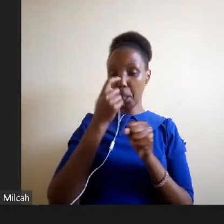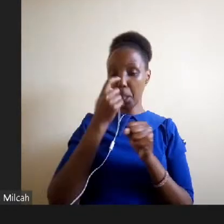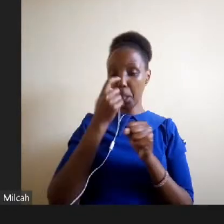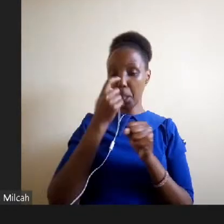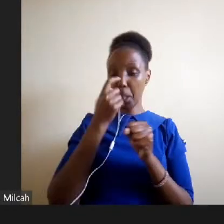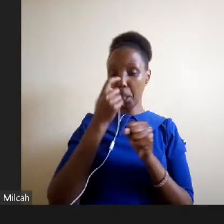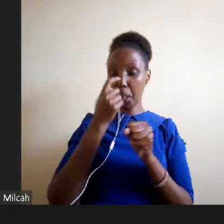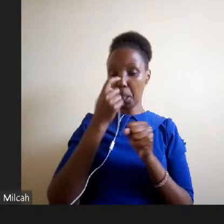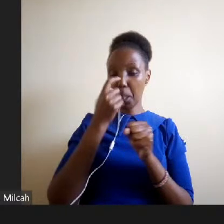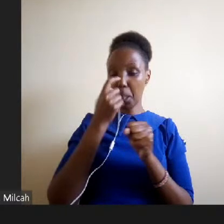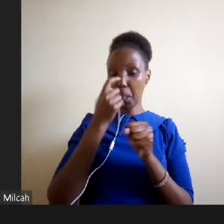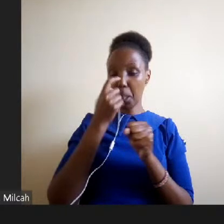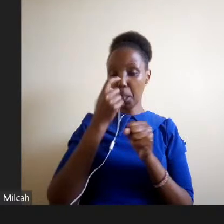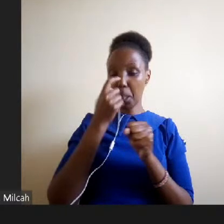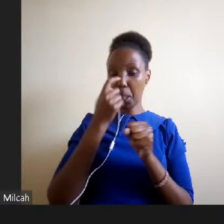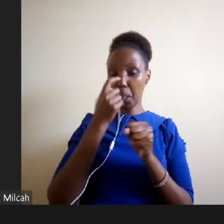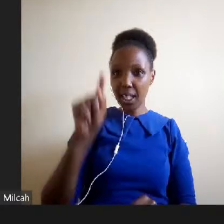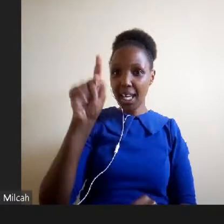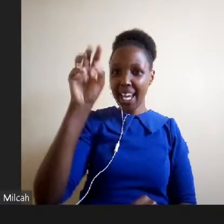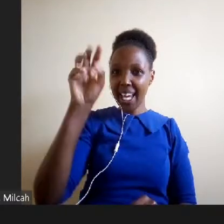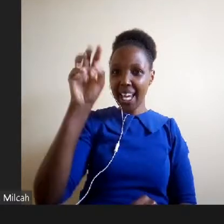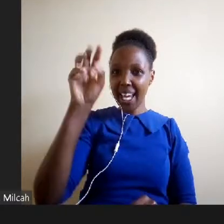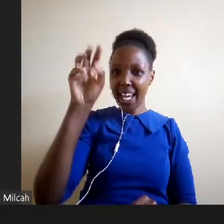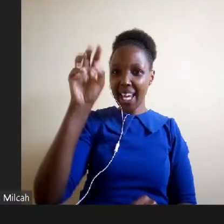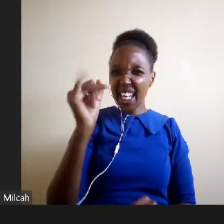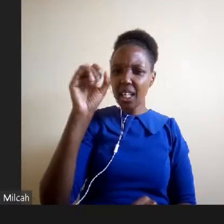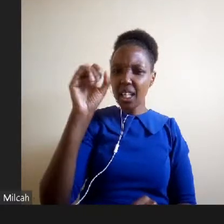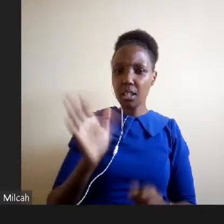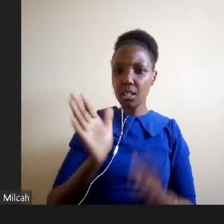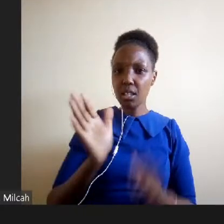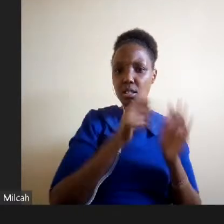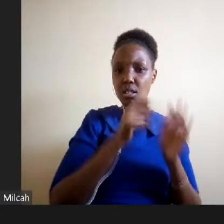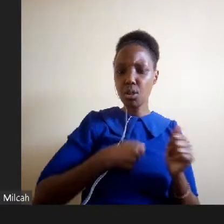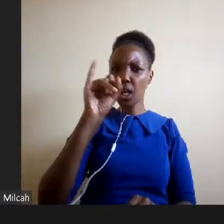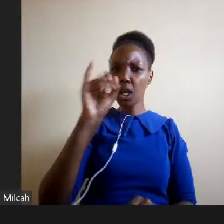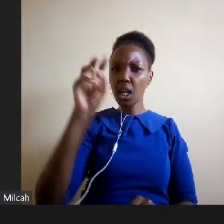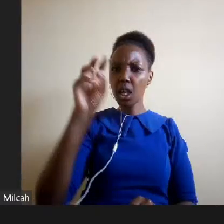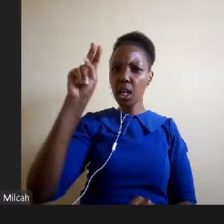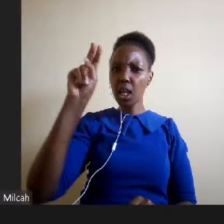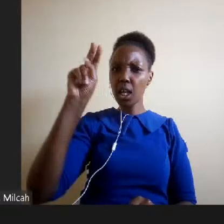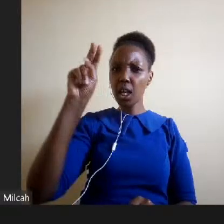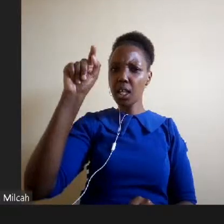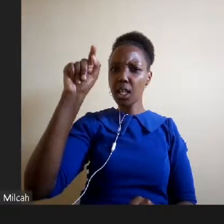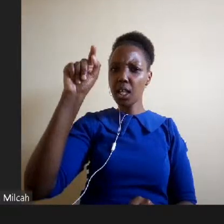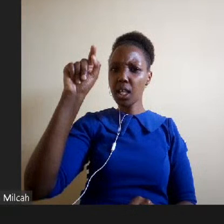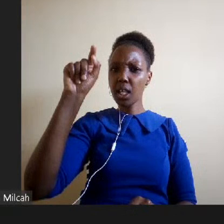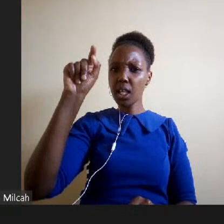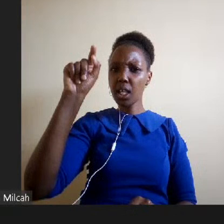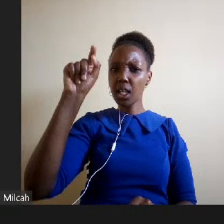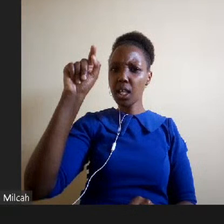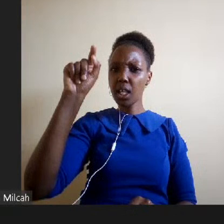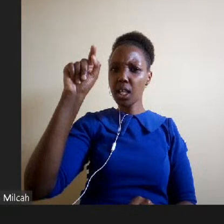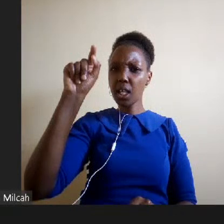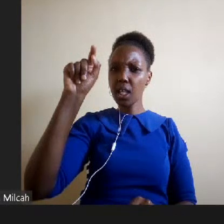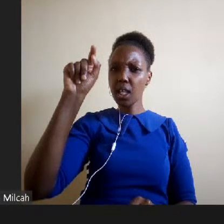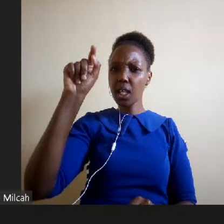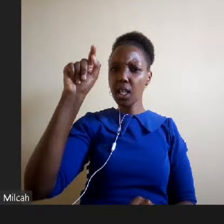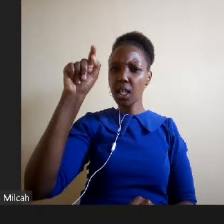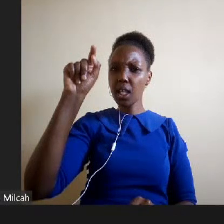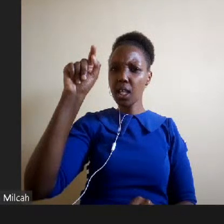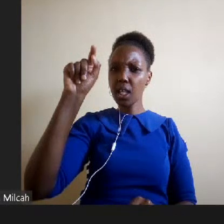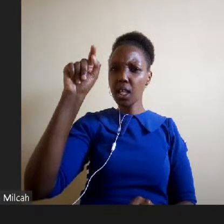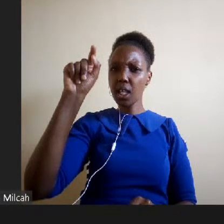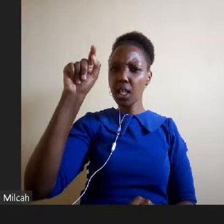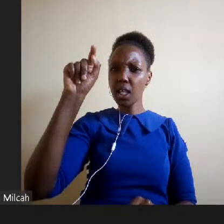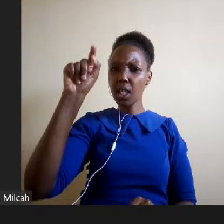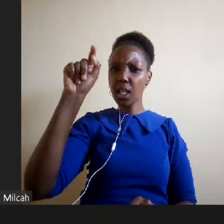such an amazing game that I hope even you as parents get to learn from playing when you're playing with it. Have your children show